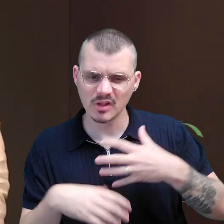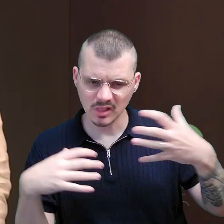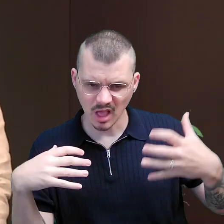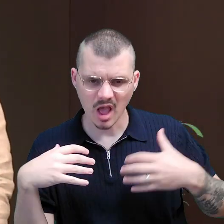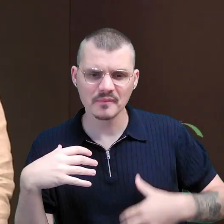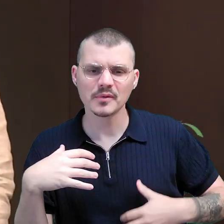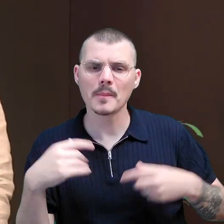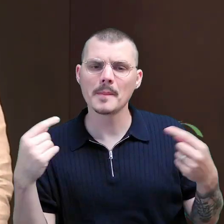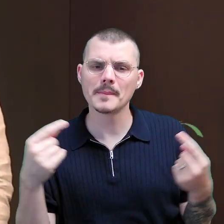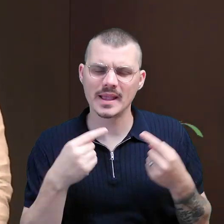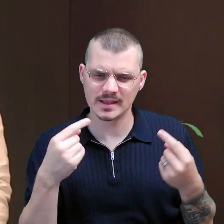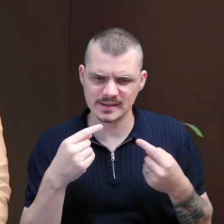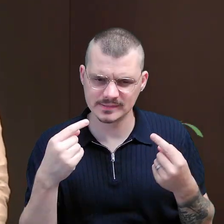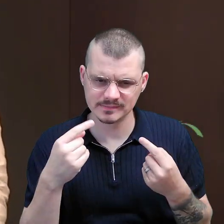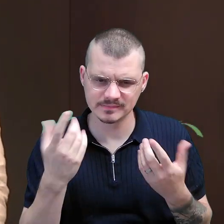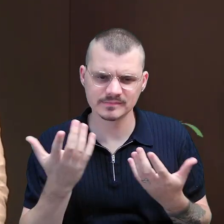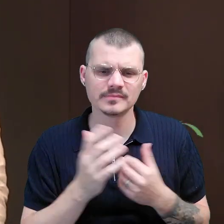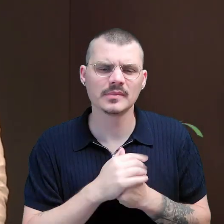a lot of abdominal pain,